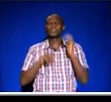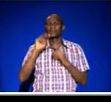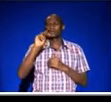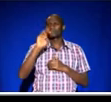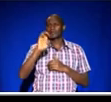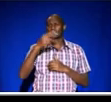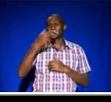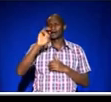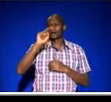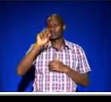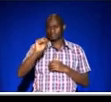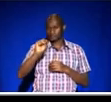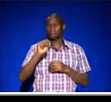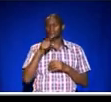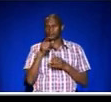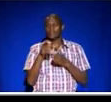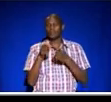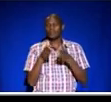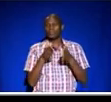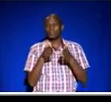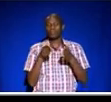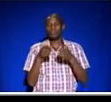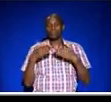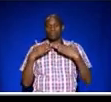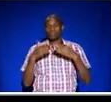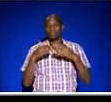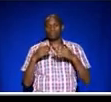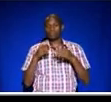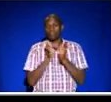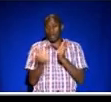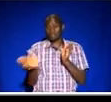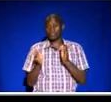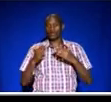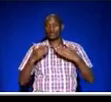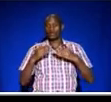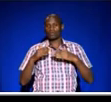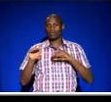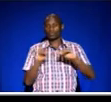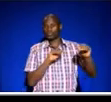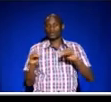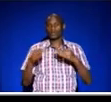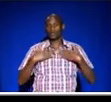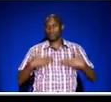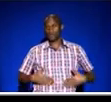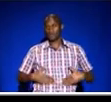Mechanics is a branch of physics that deals with motion of bodies under the influence of forces.